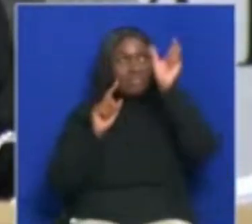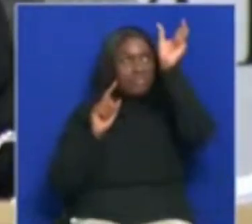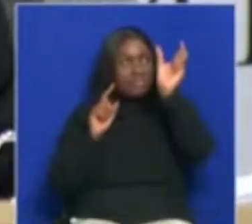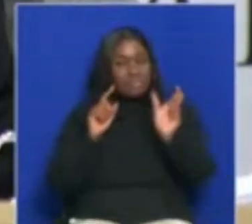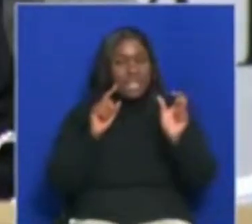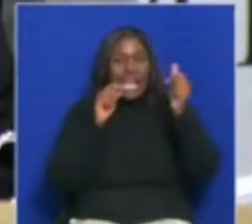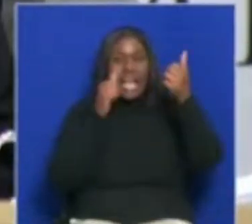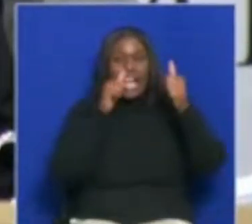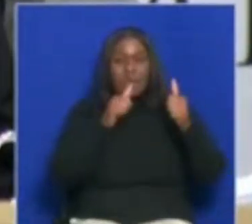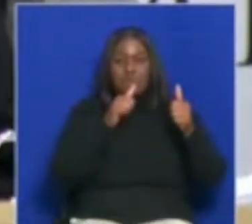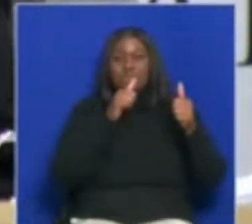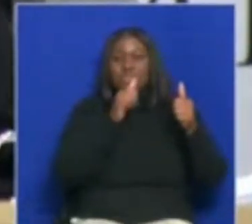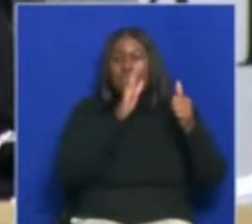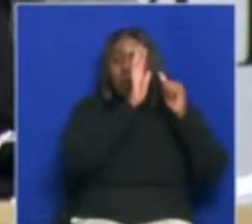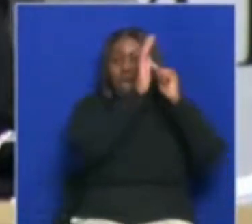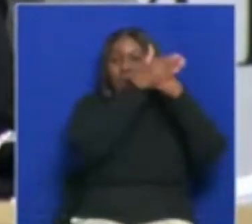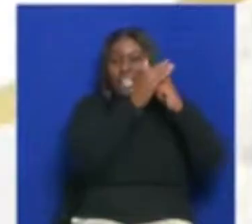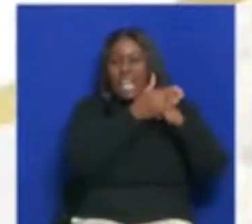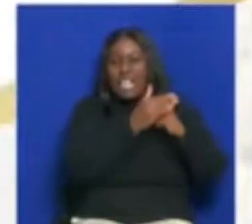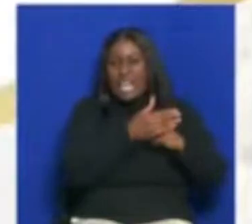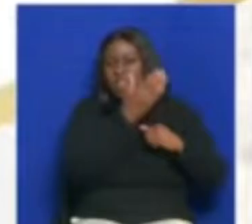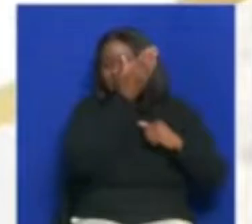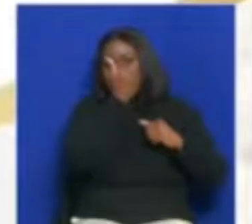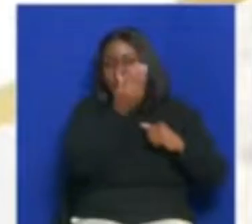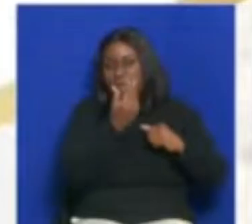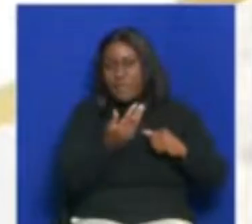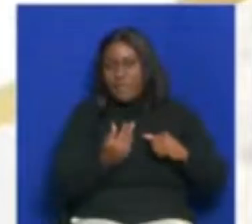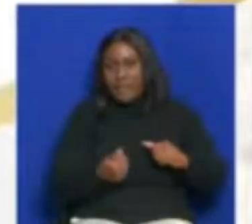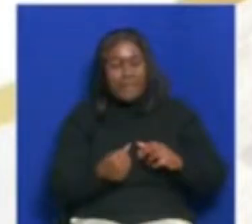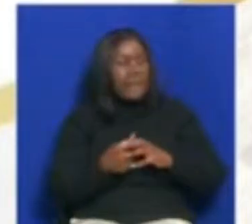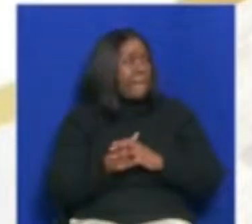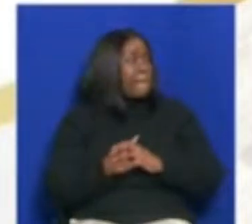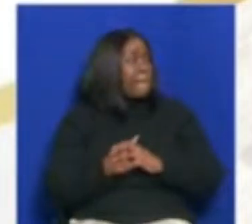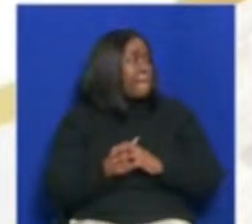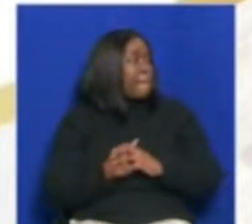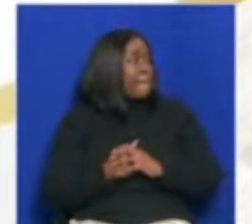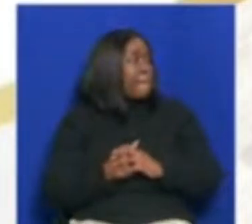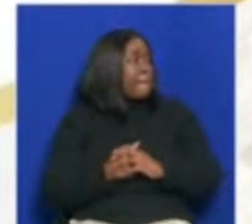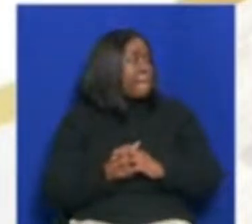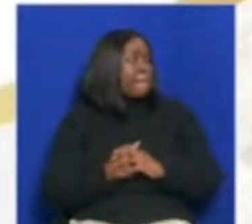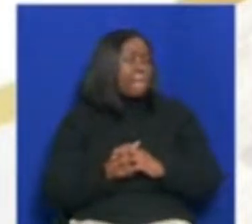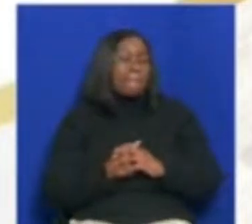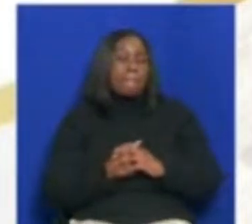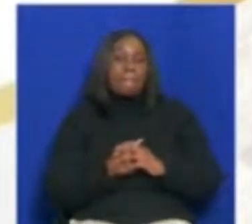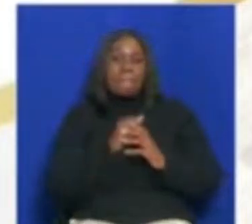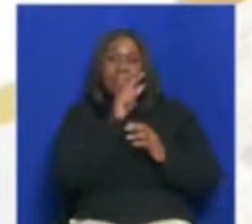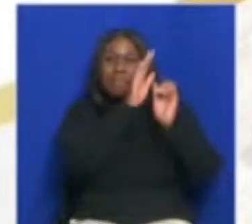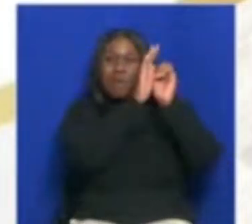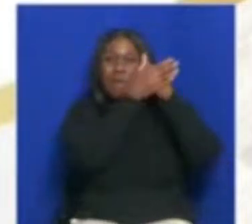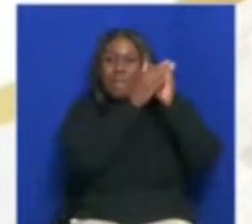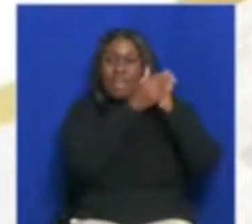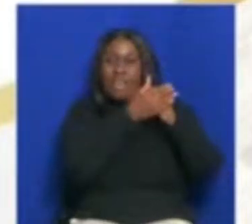different accounts That's correct. in the unredacted. And the